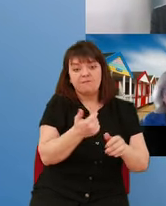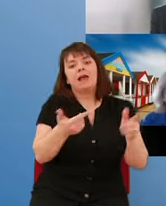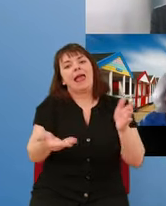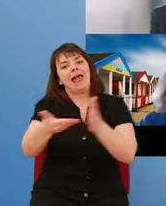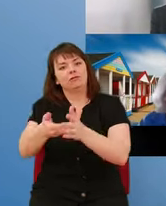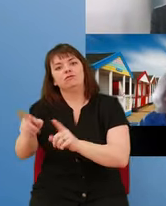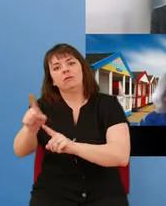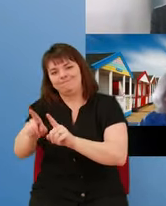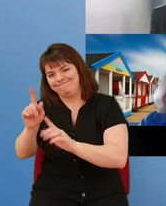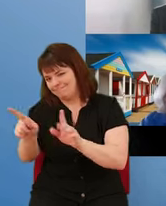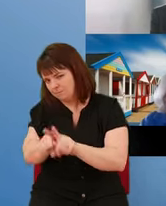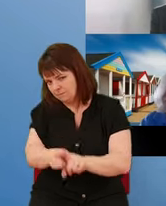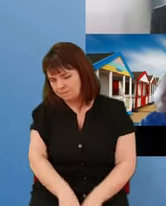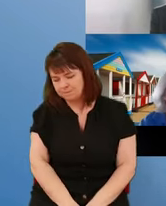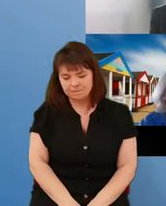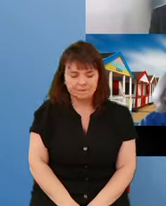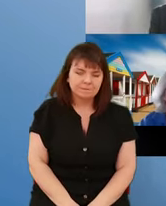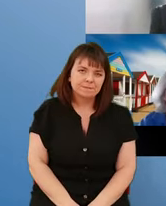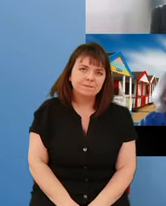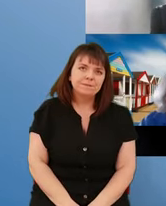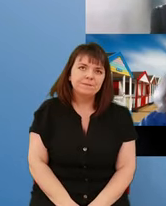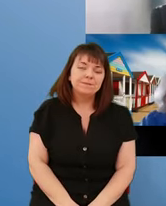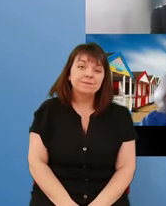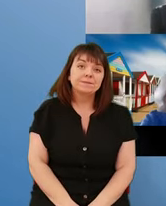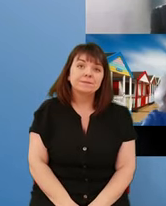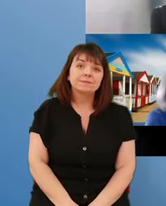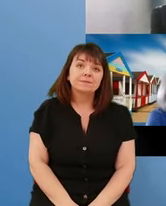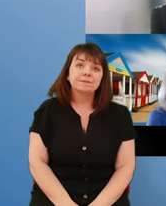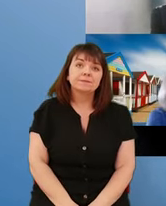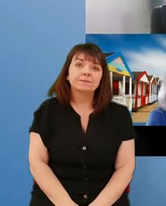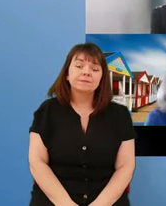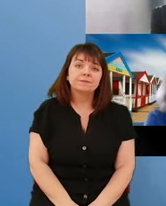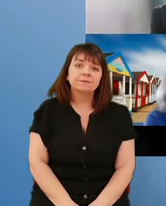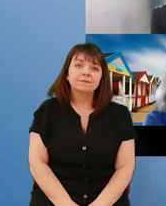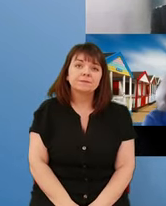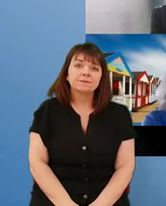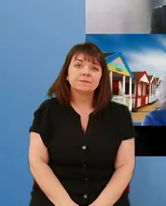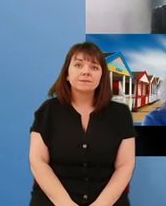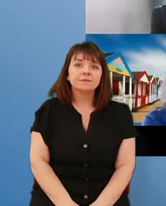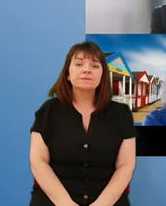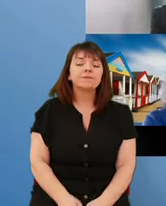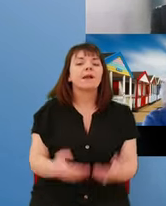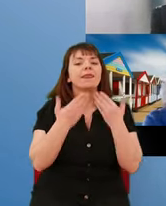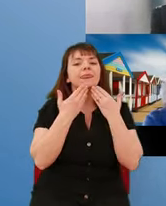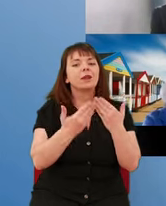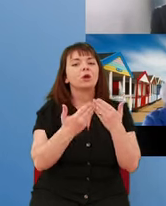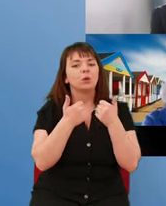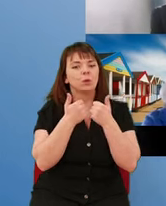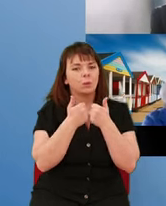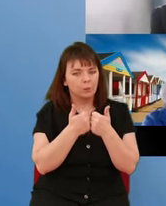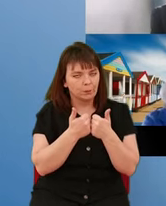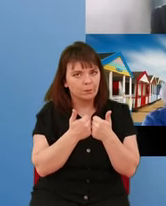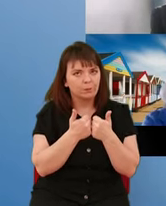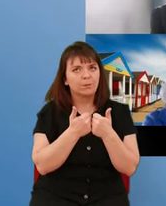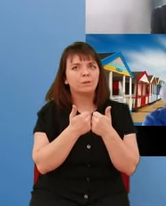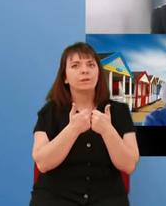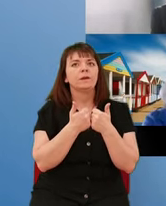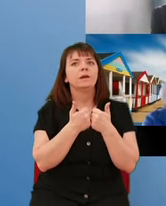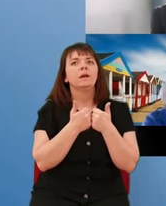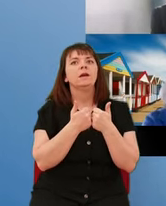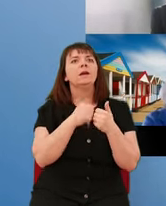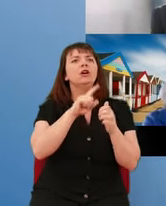Thank you. I would echo John's comments about the estates risk. Just from the narrative, the risk level seems a